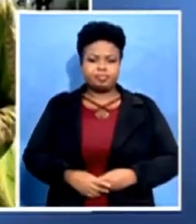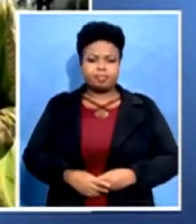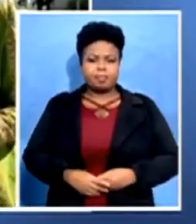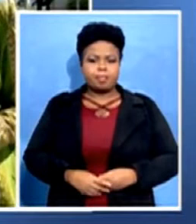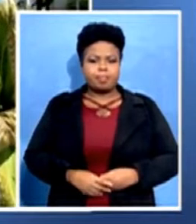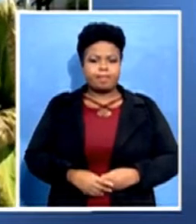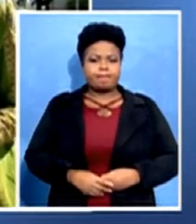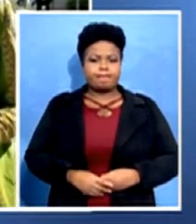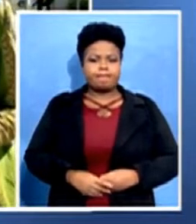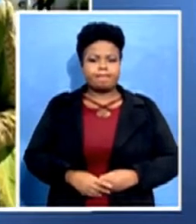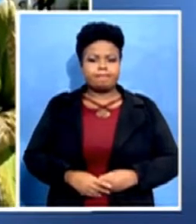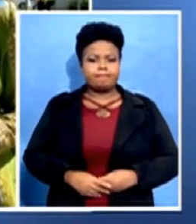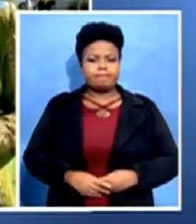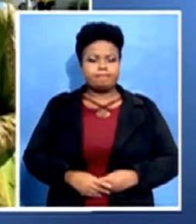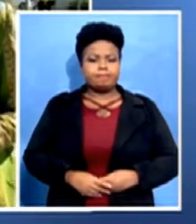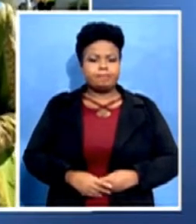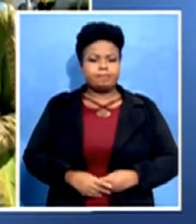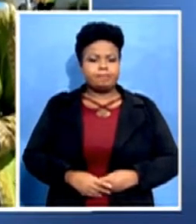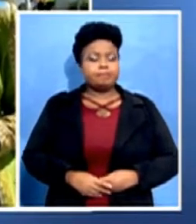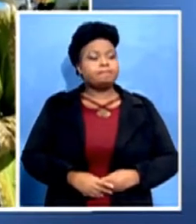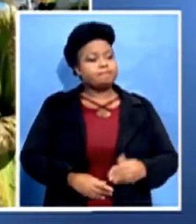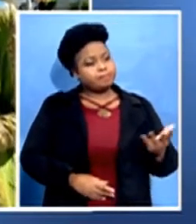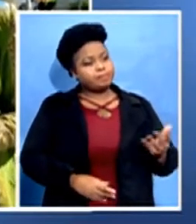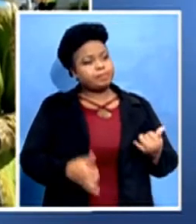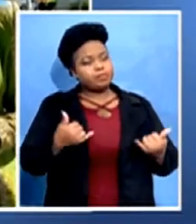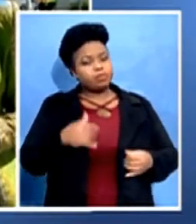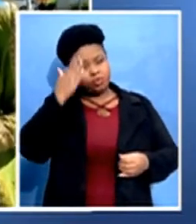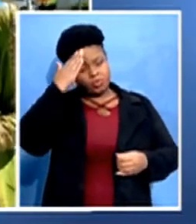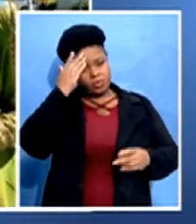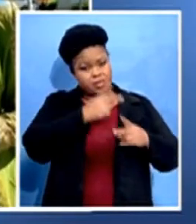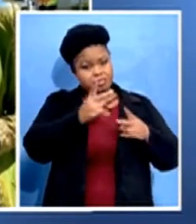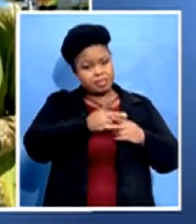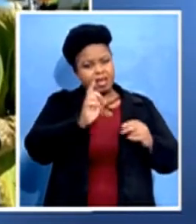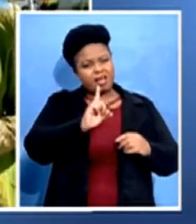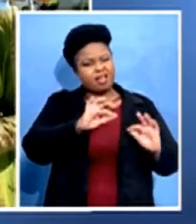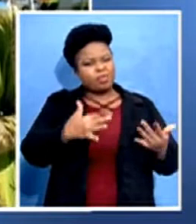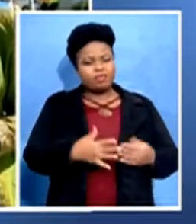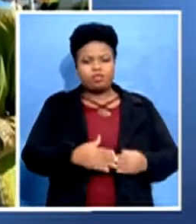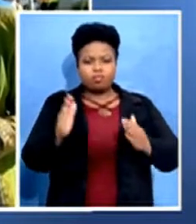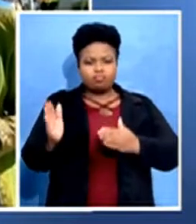And do we know what sort of preparations are being made logistically